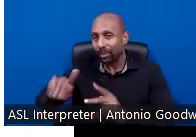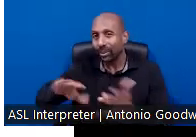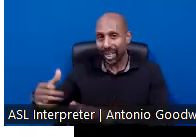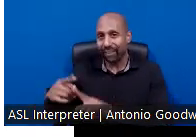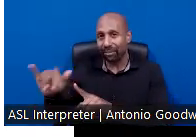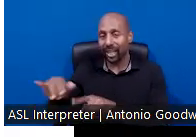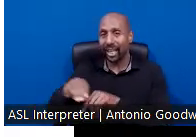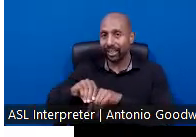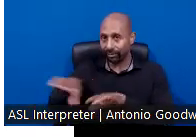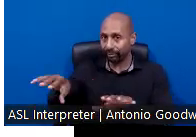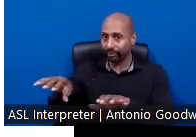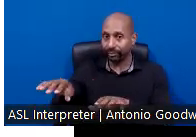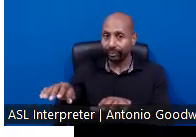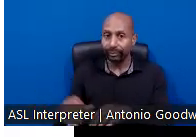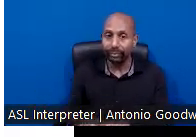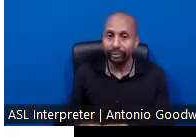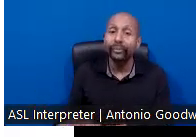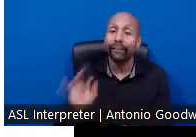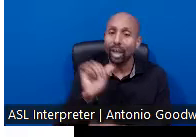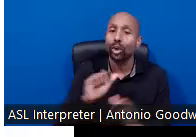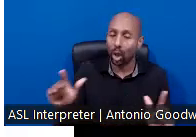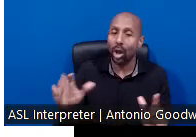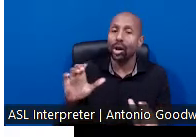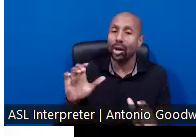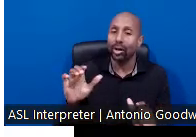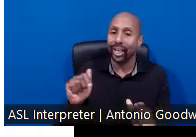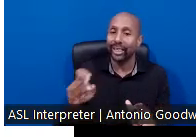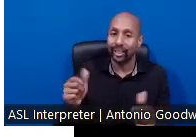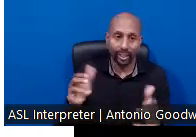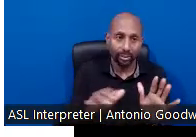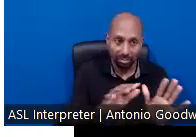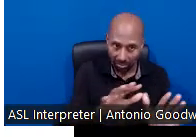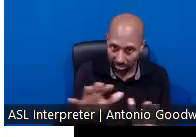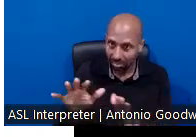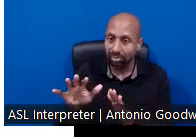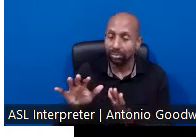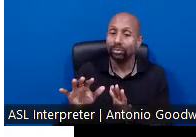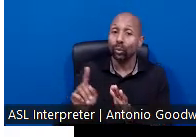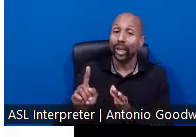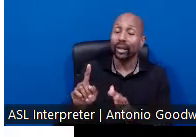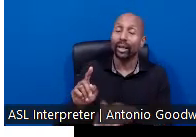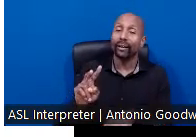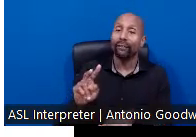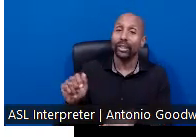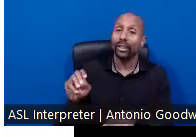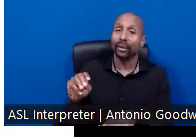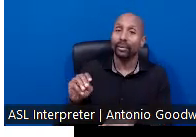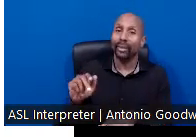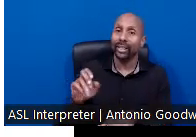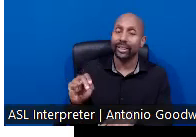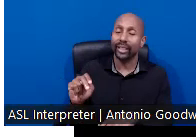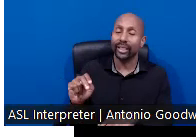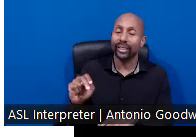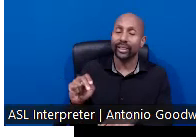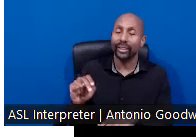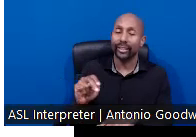been found at Virginia Mason Medical Center here in Seattle. And then kind of going back a slide, I just want to kind of break it